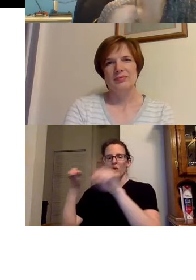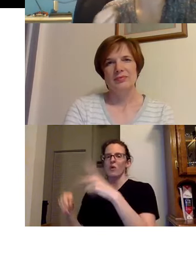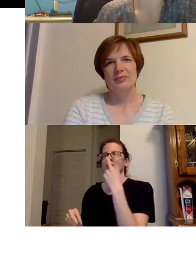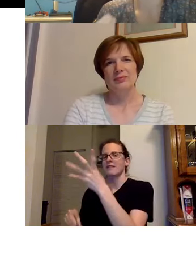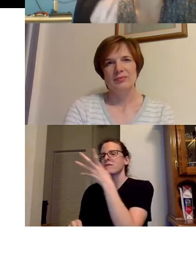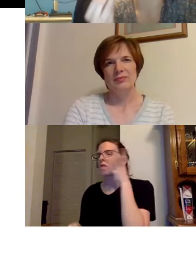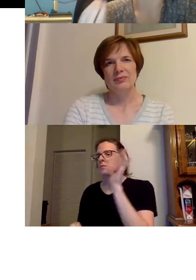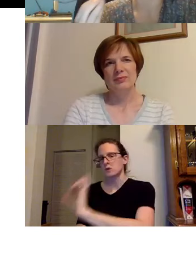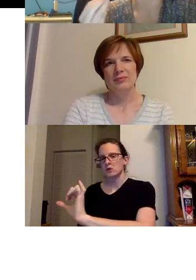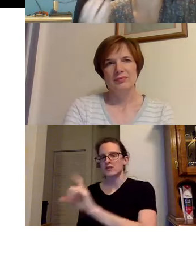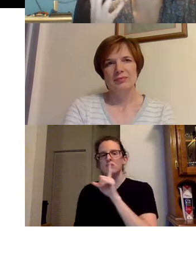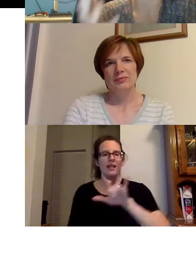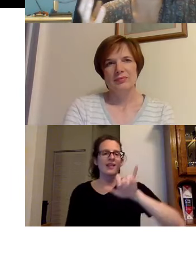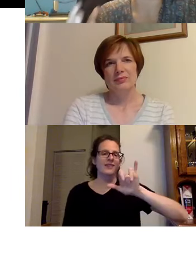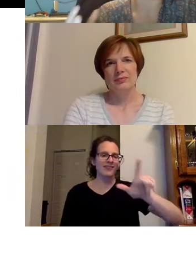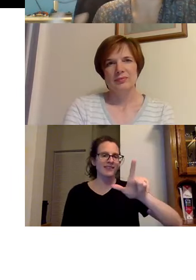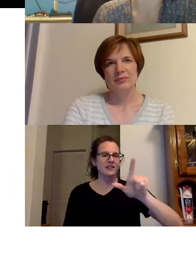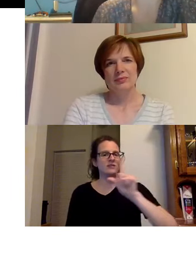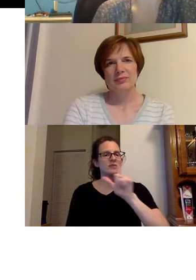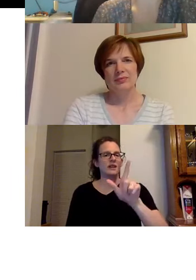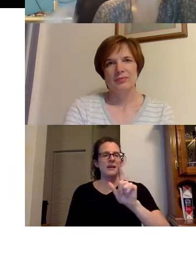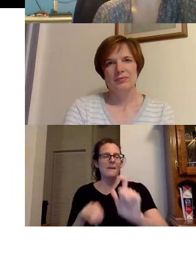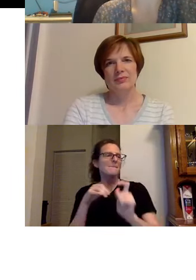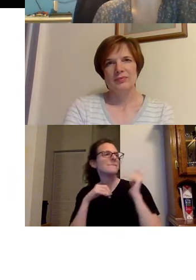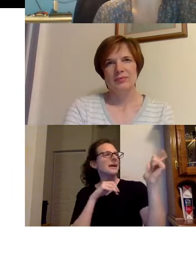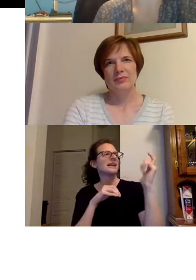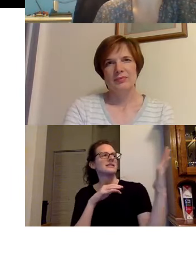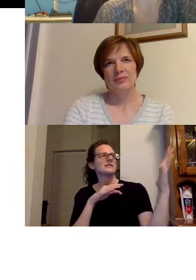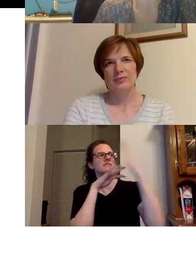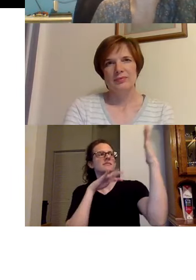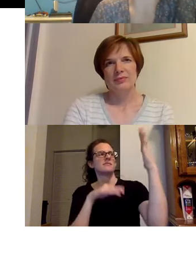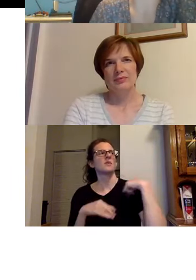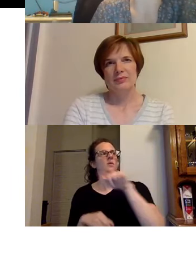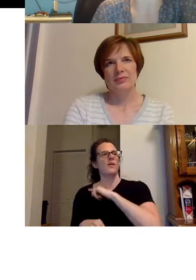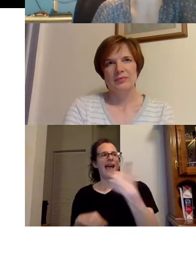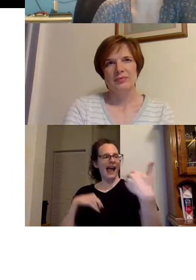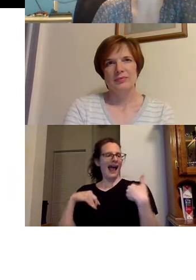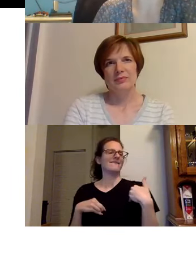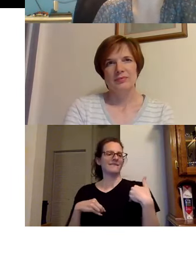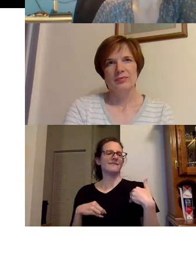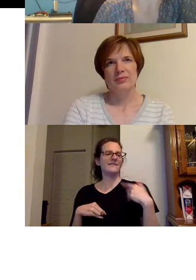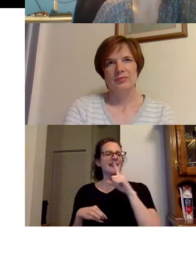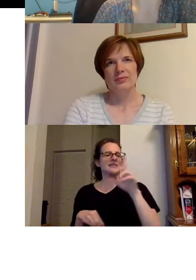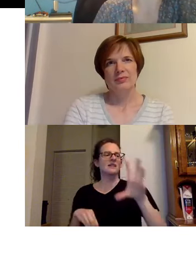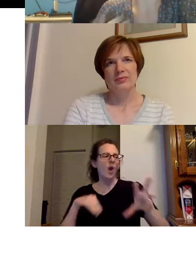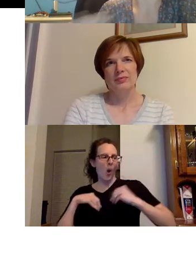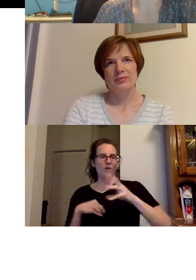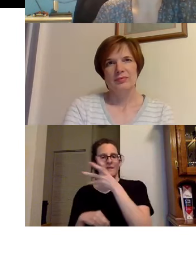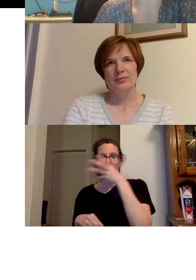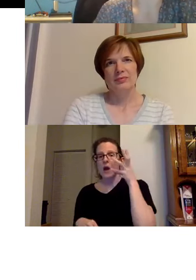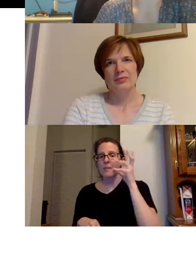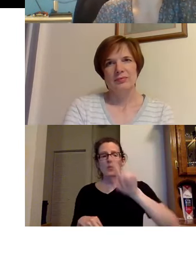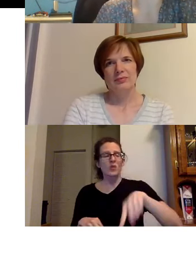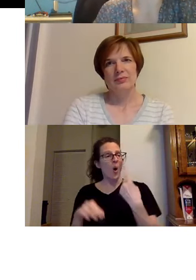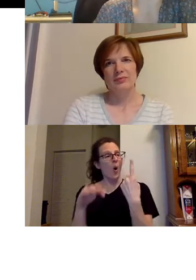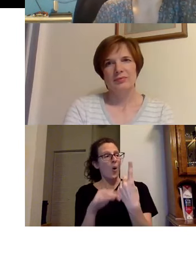That is one of Young Living's biggest things that we can say we have is our farms. And we're the only essential